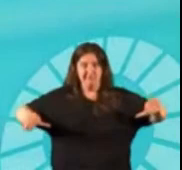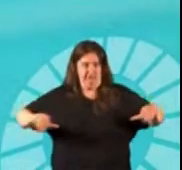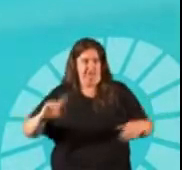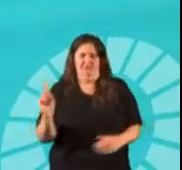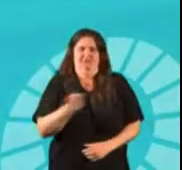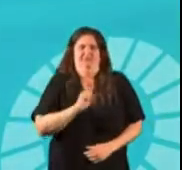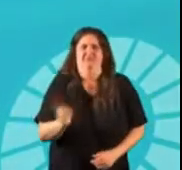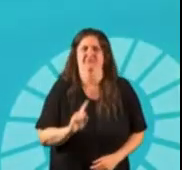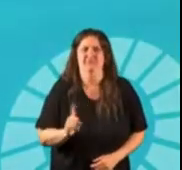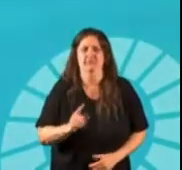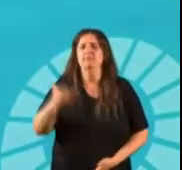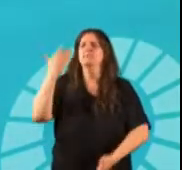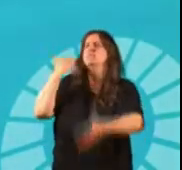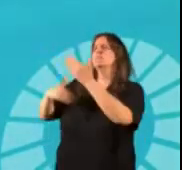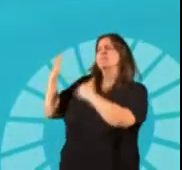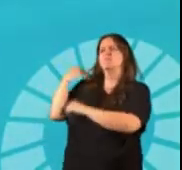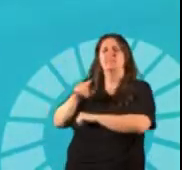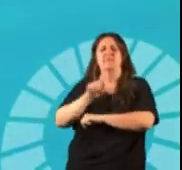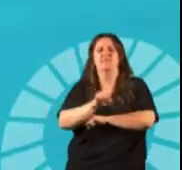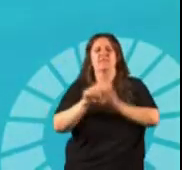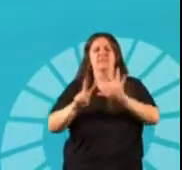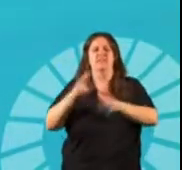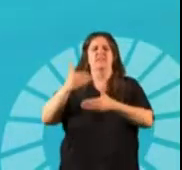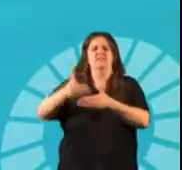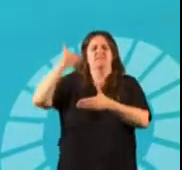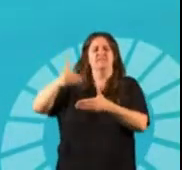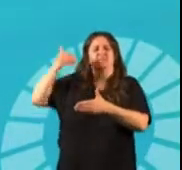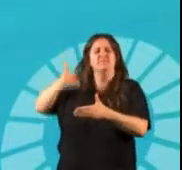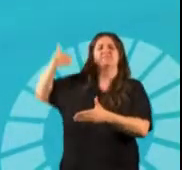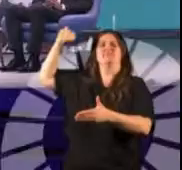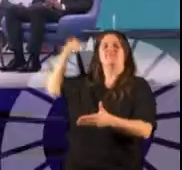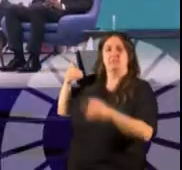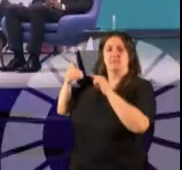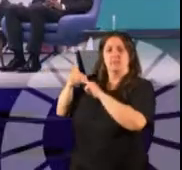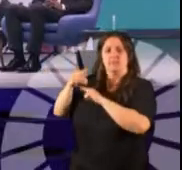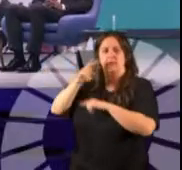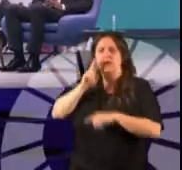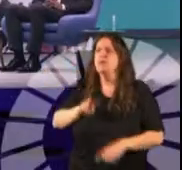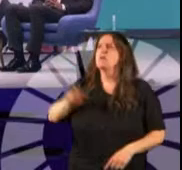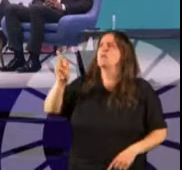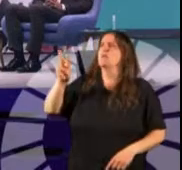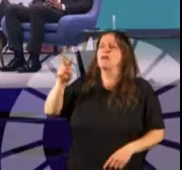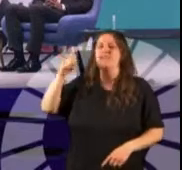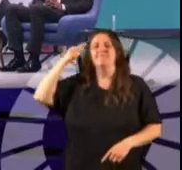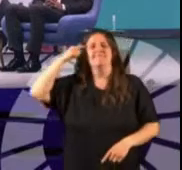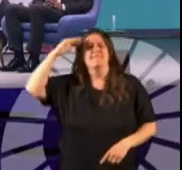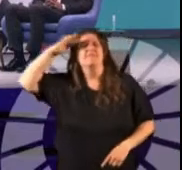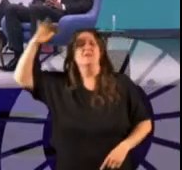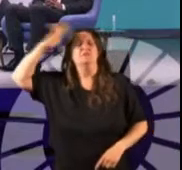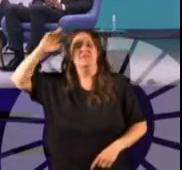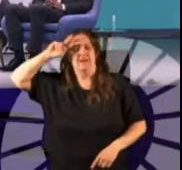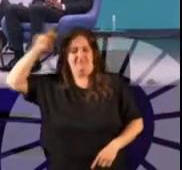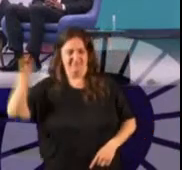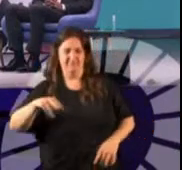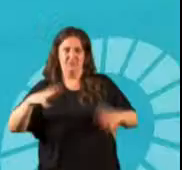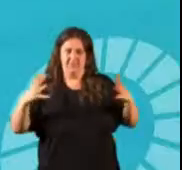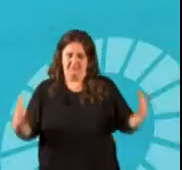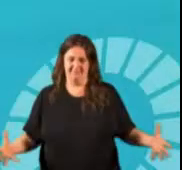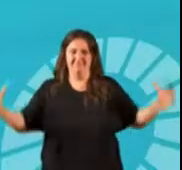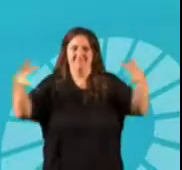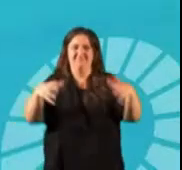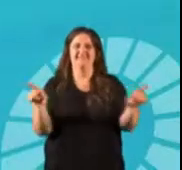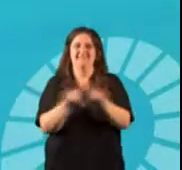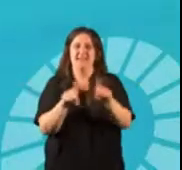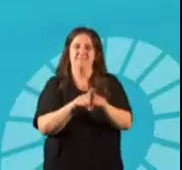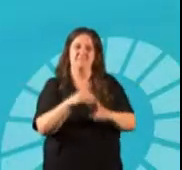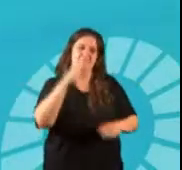this is a combat for humanity, for men and women together. These are inseparable in terms of their destiny and their